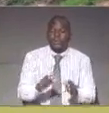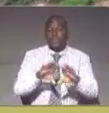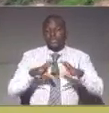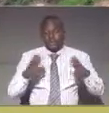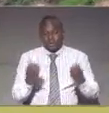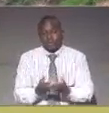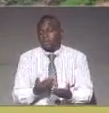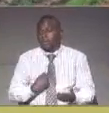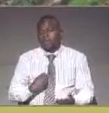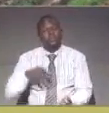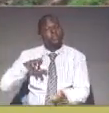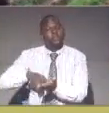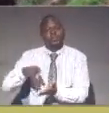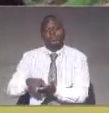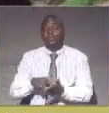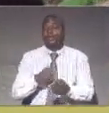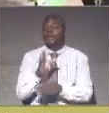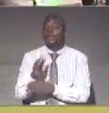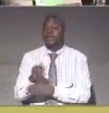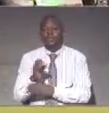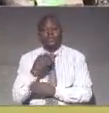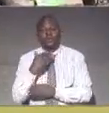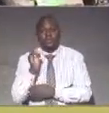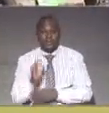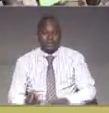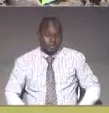it, though not recommended by the ministry.